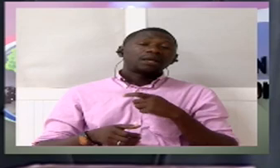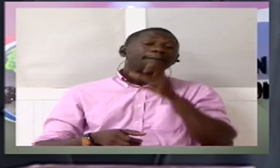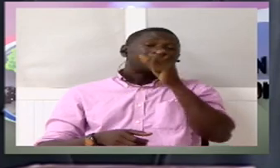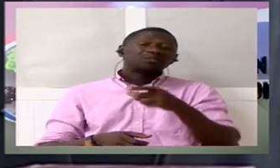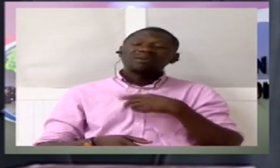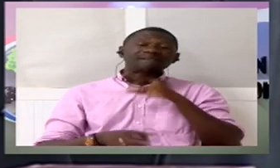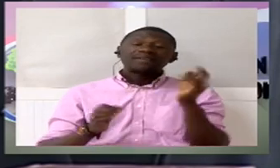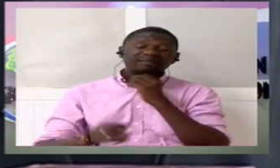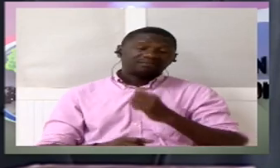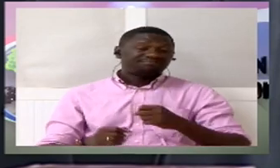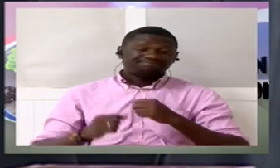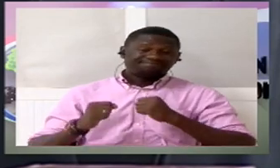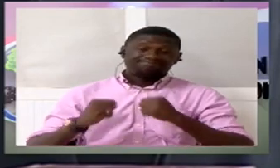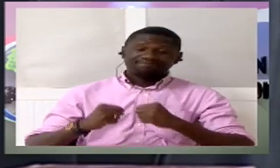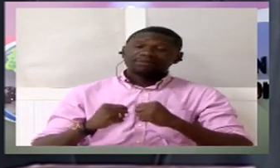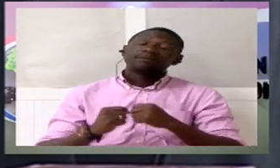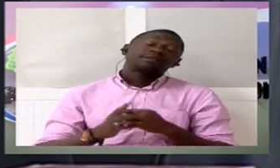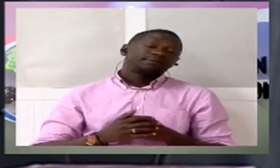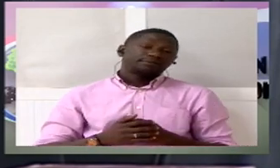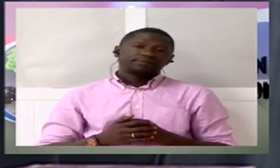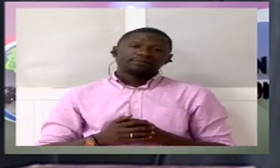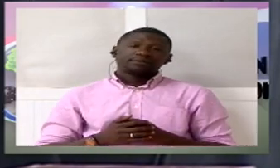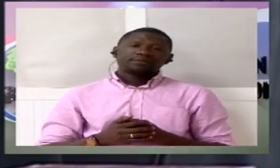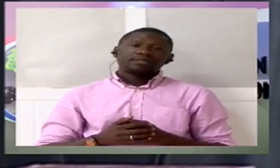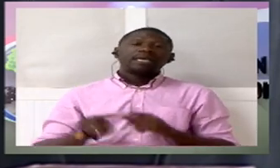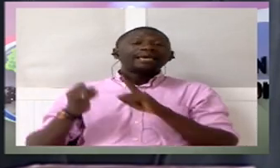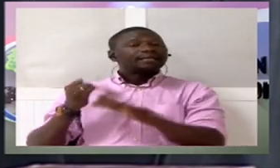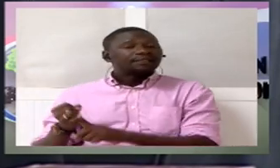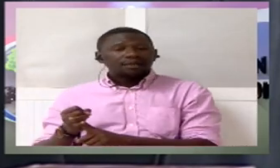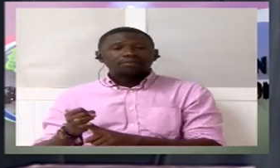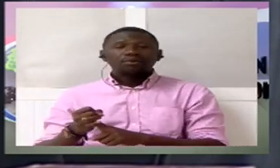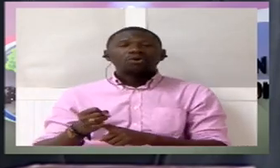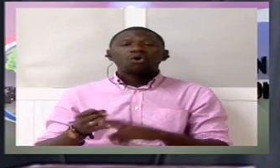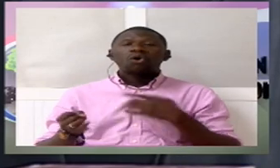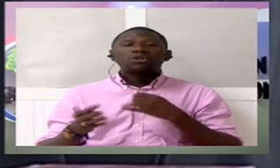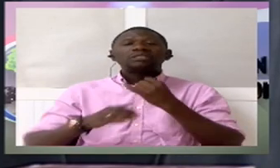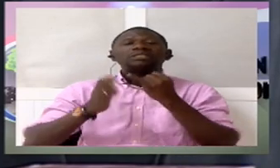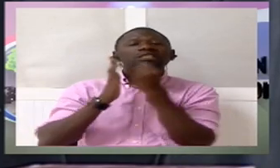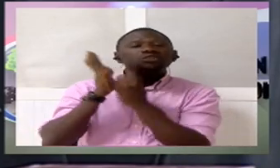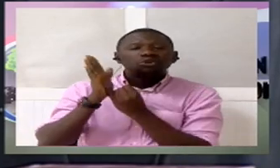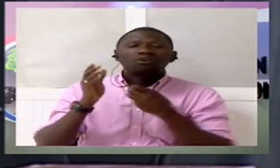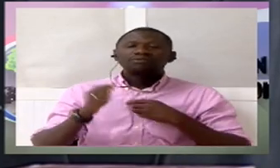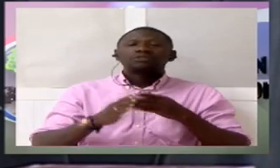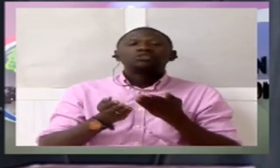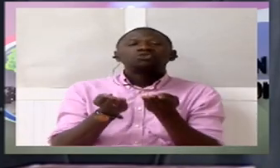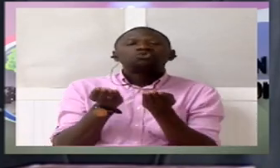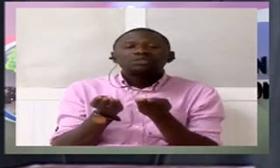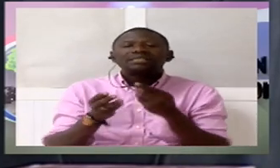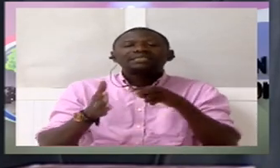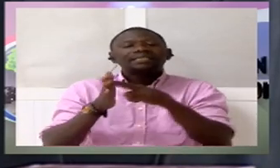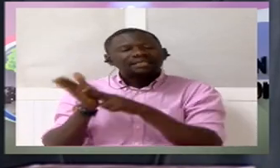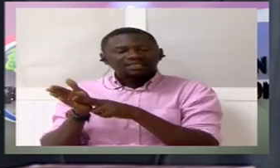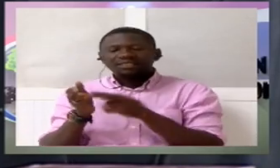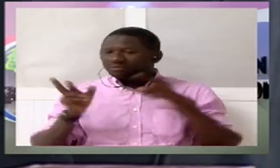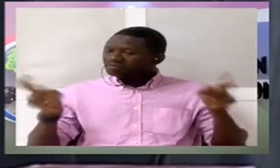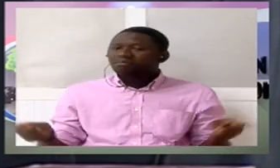someone who was very active on the issues of student needs, which he participated